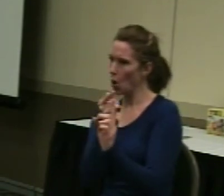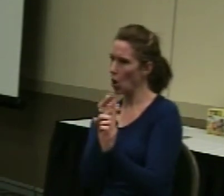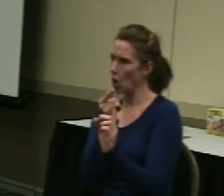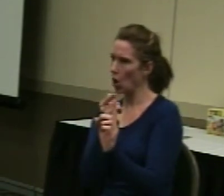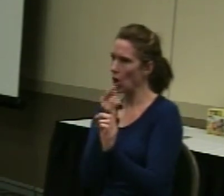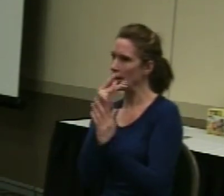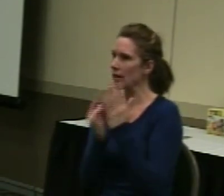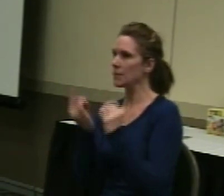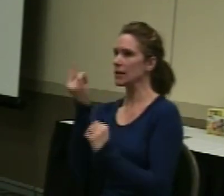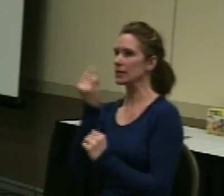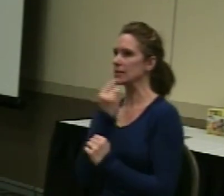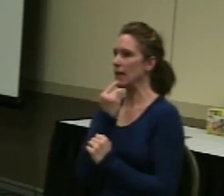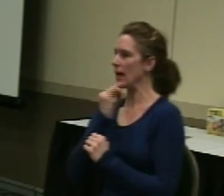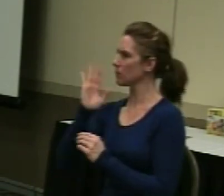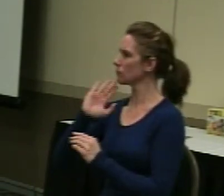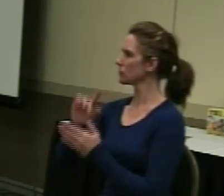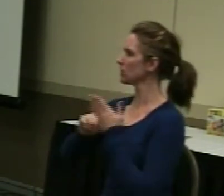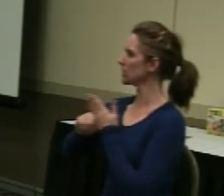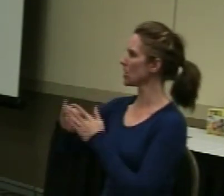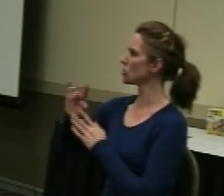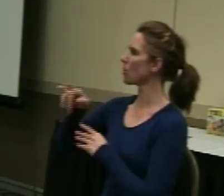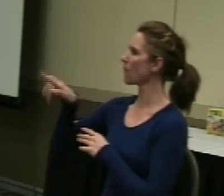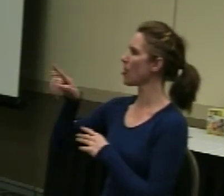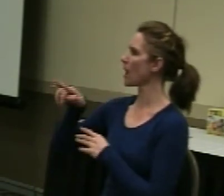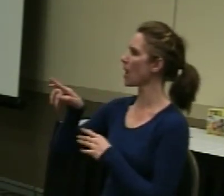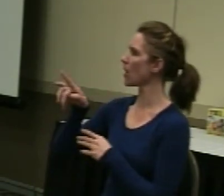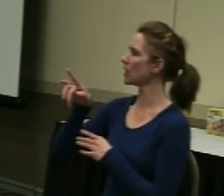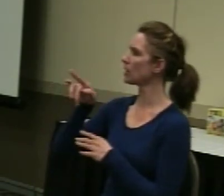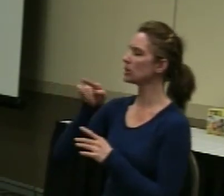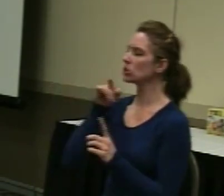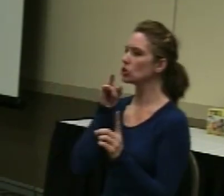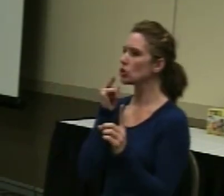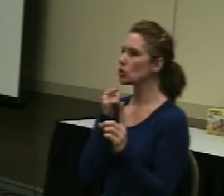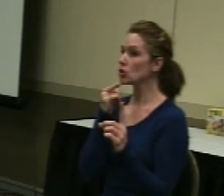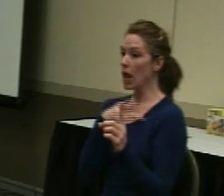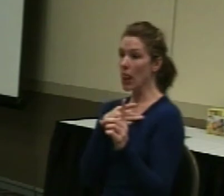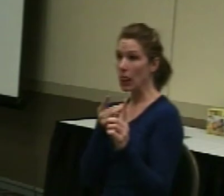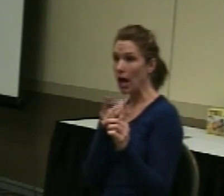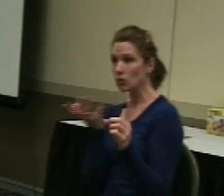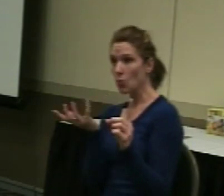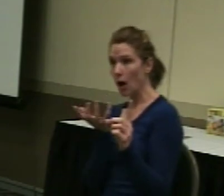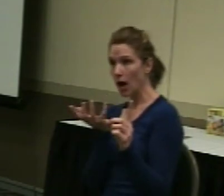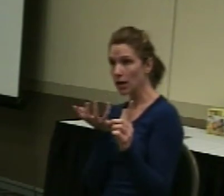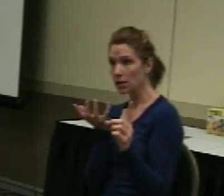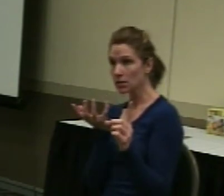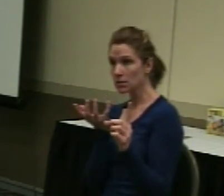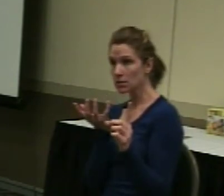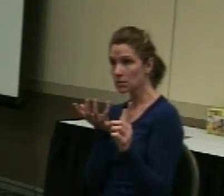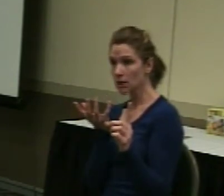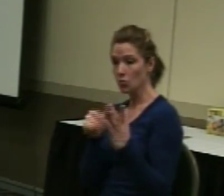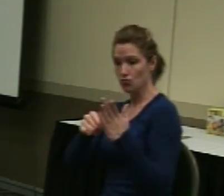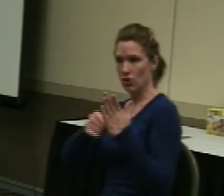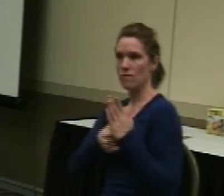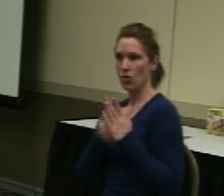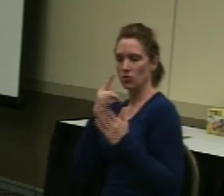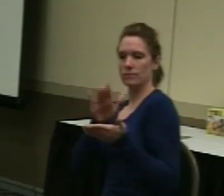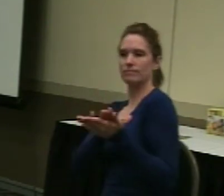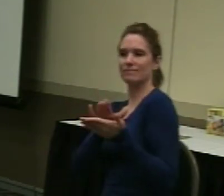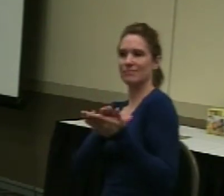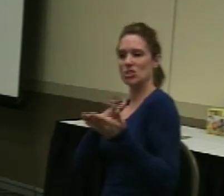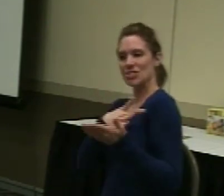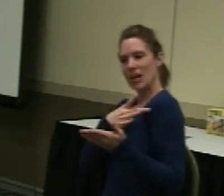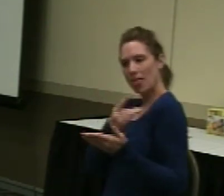said in our discussion over here, what does she like in terms of reinforcers?